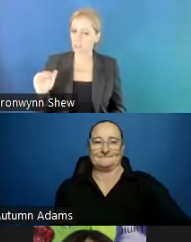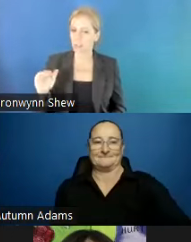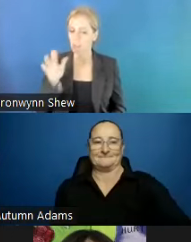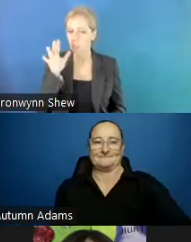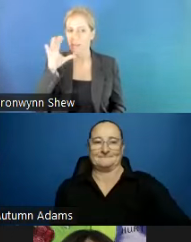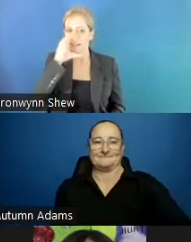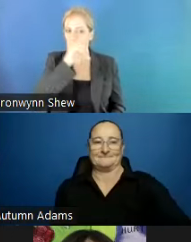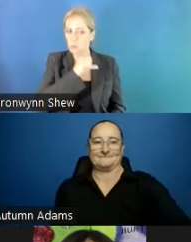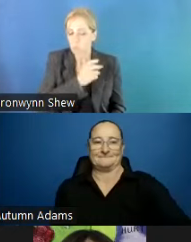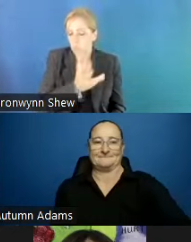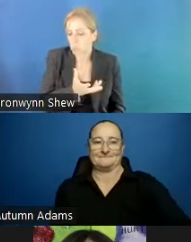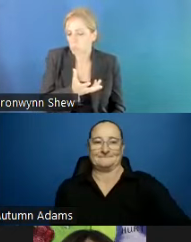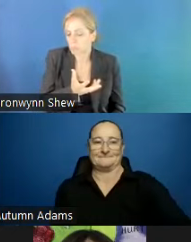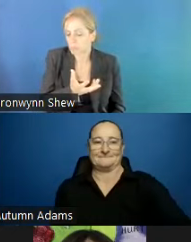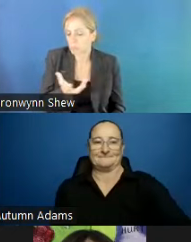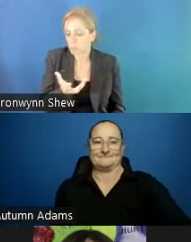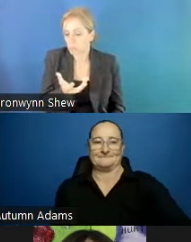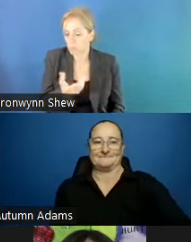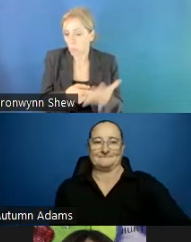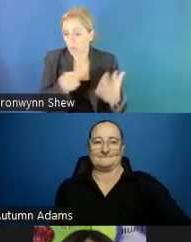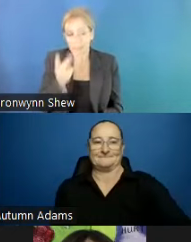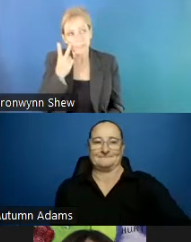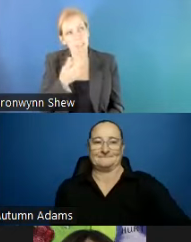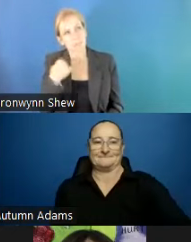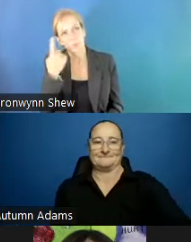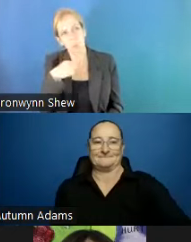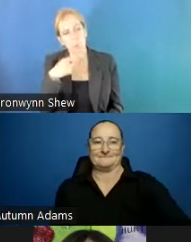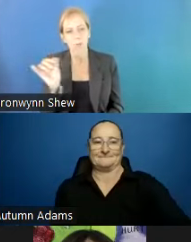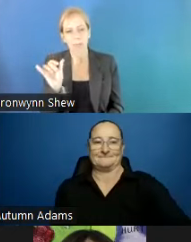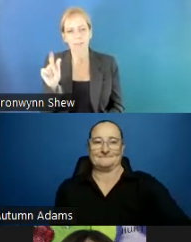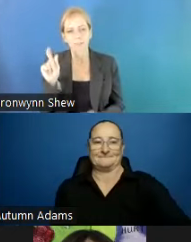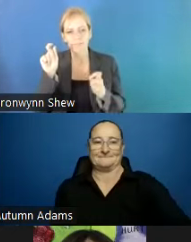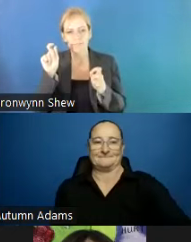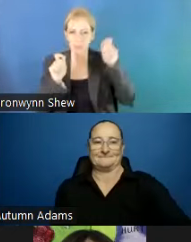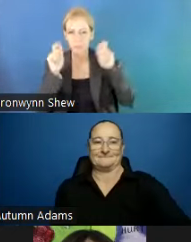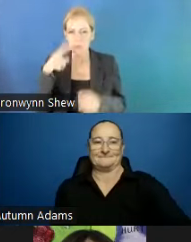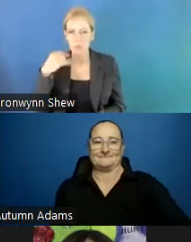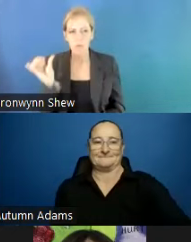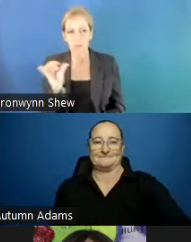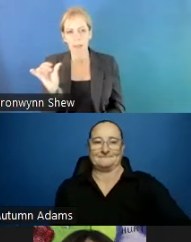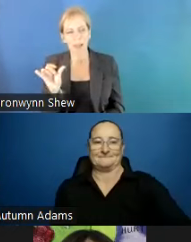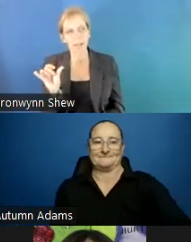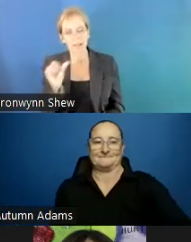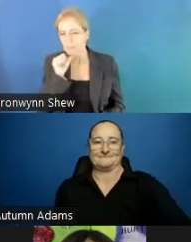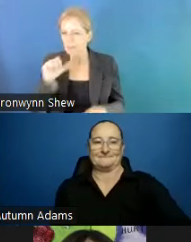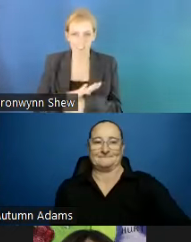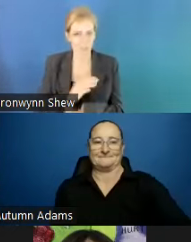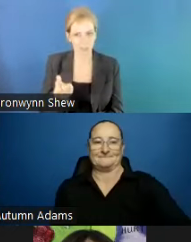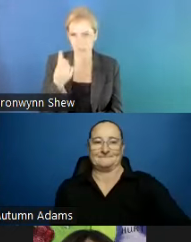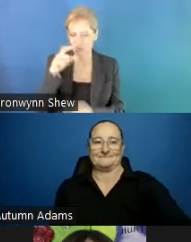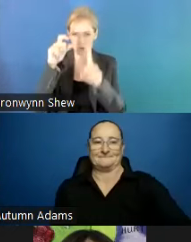what they assume or what they're seeing, what the face looked like, but not fully understanding the entire